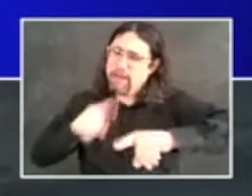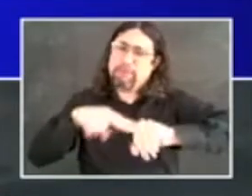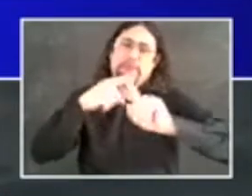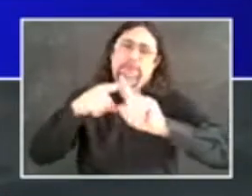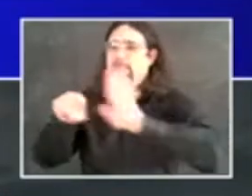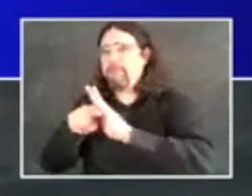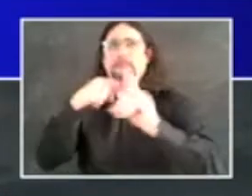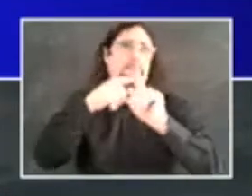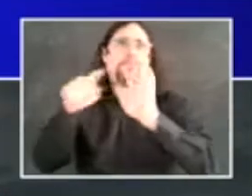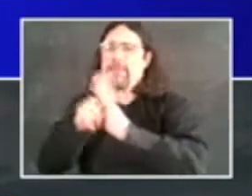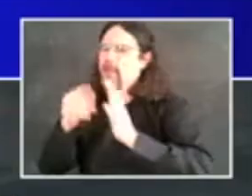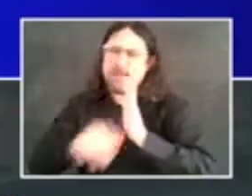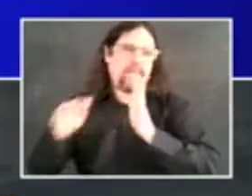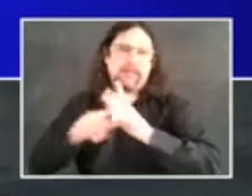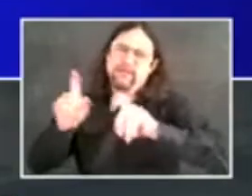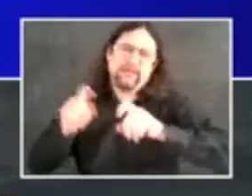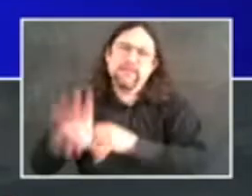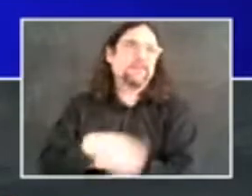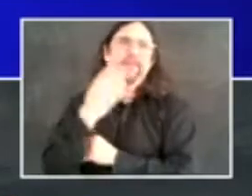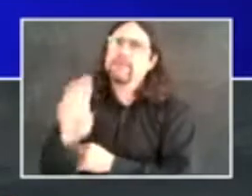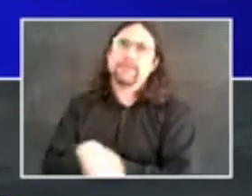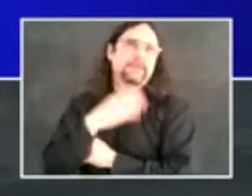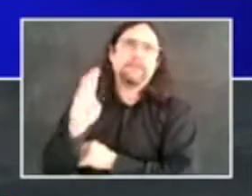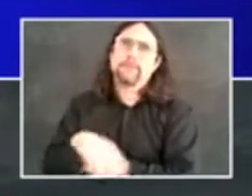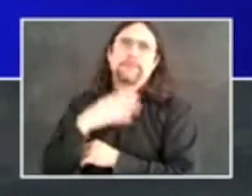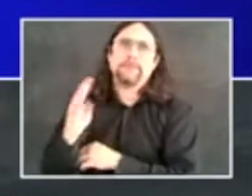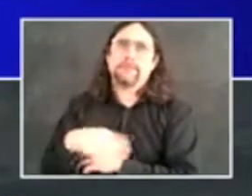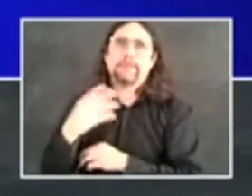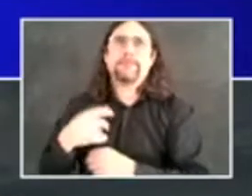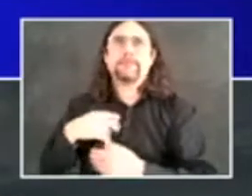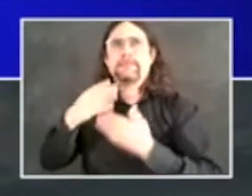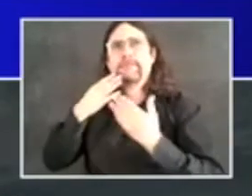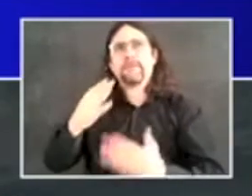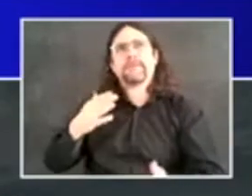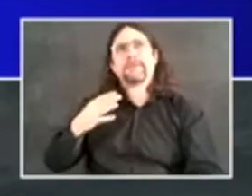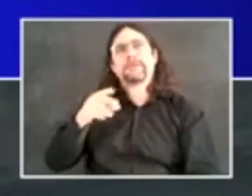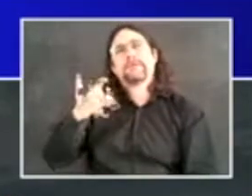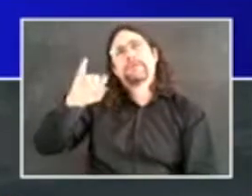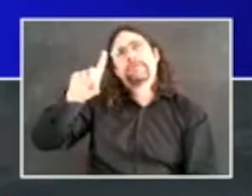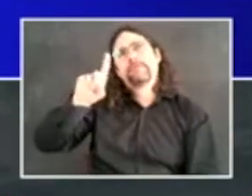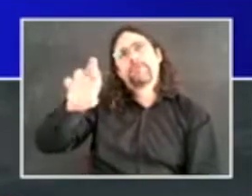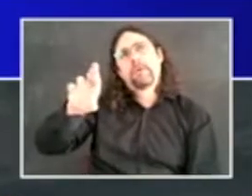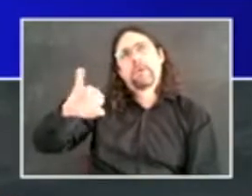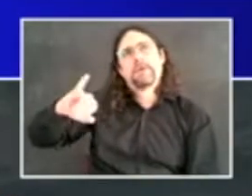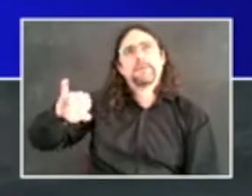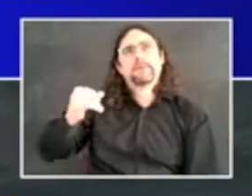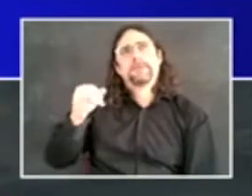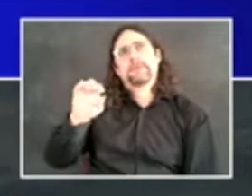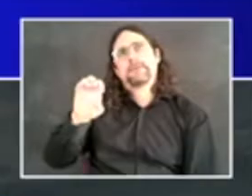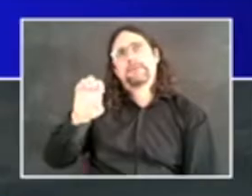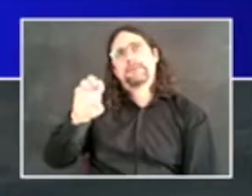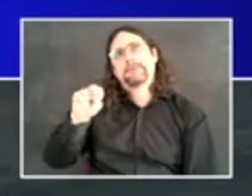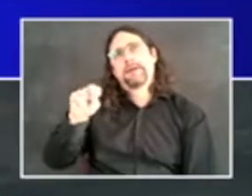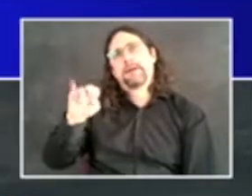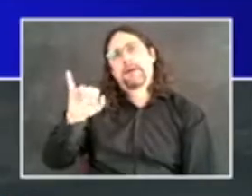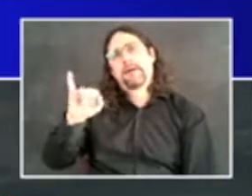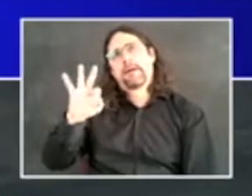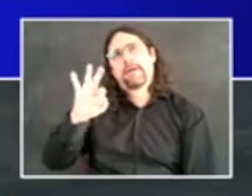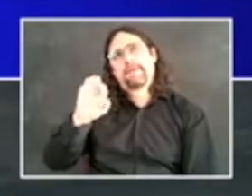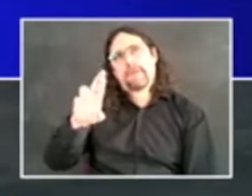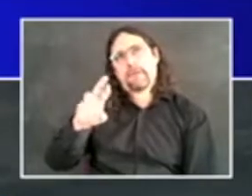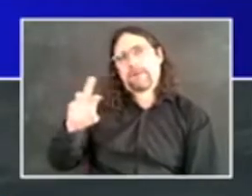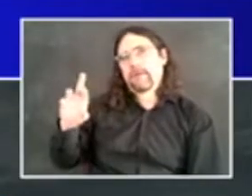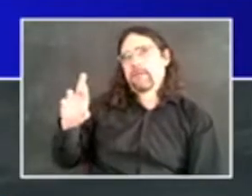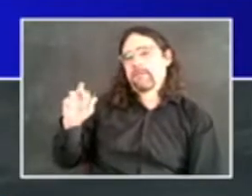and the Director of the lab and her entire team. Job well done. And at Health and Hospitals, our public hospital and